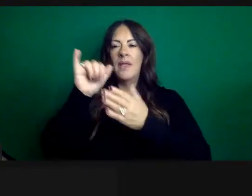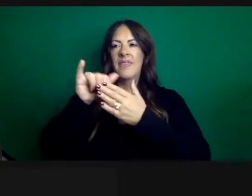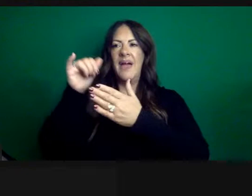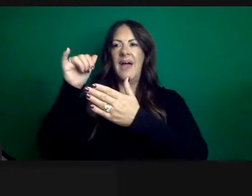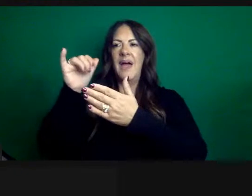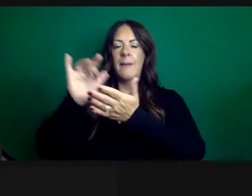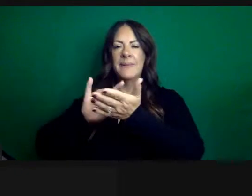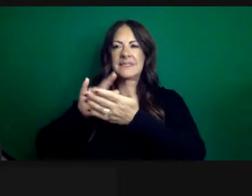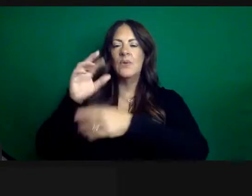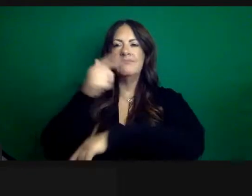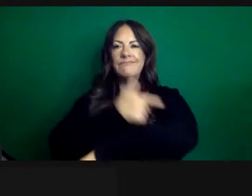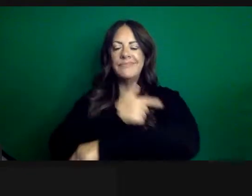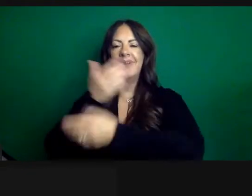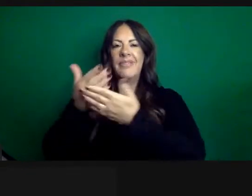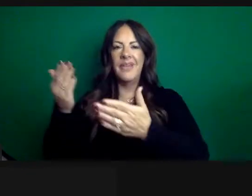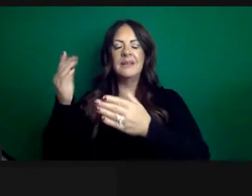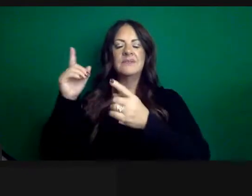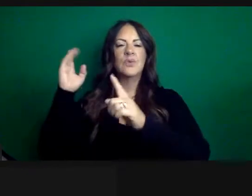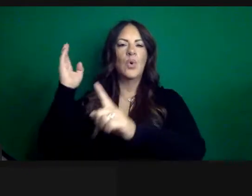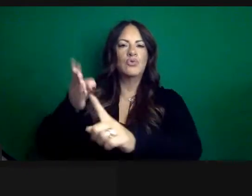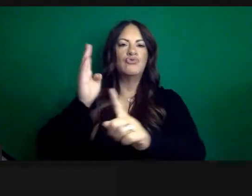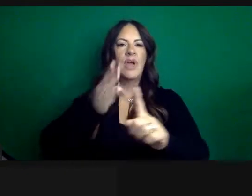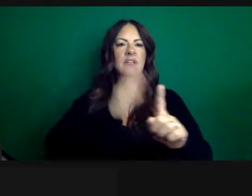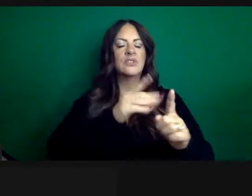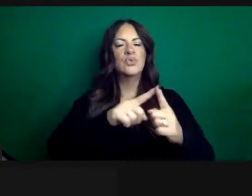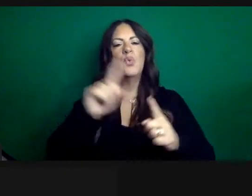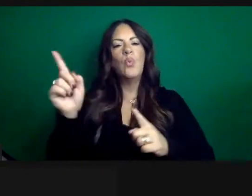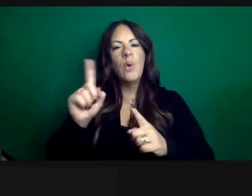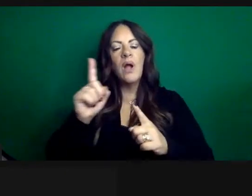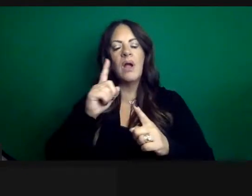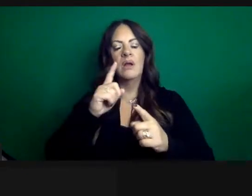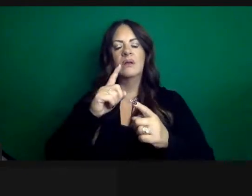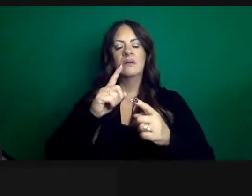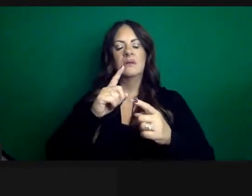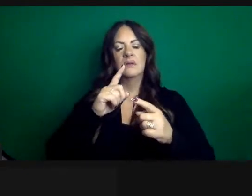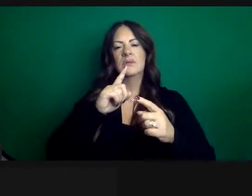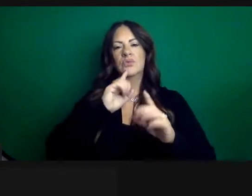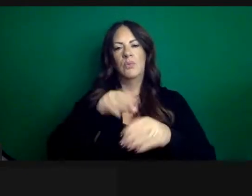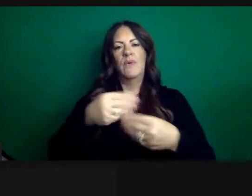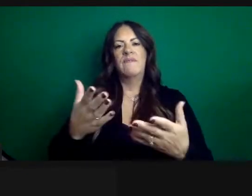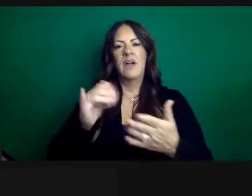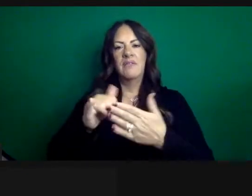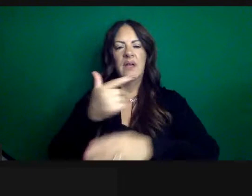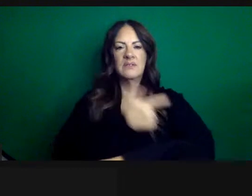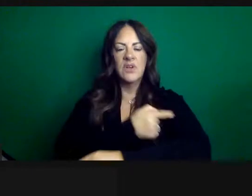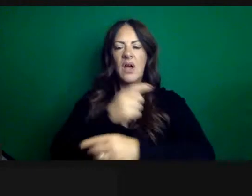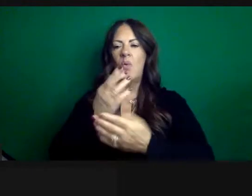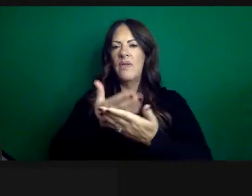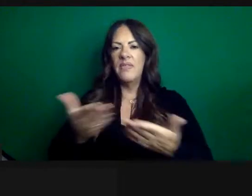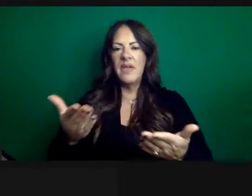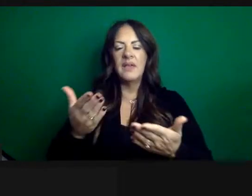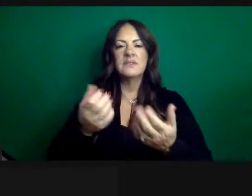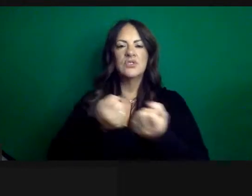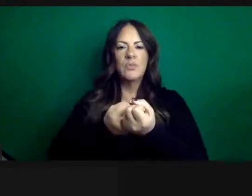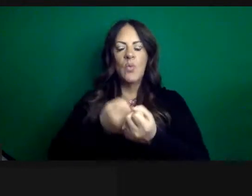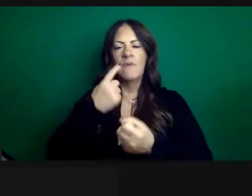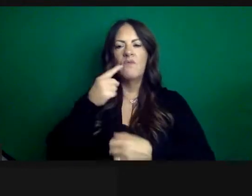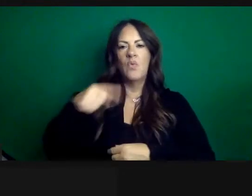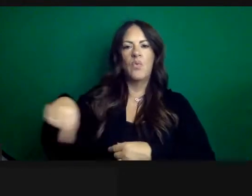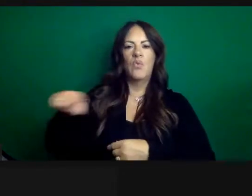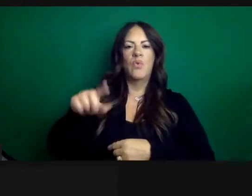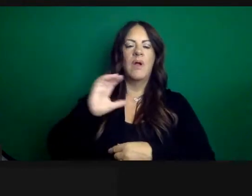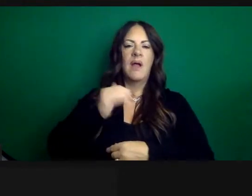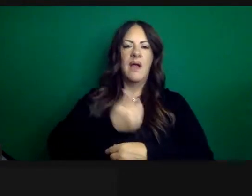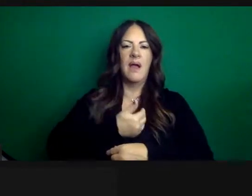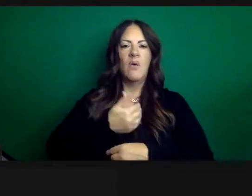network. This is one of the benefits of a consistent statewide network, where we can monitor and be able to support to make sure